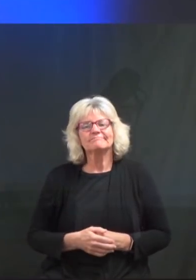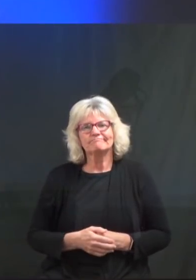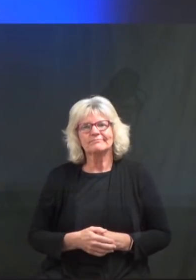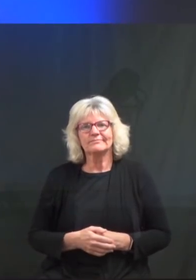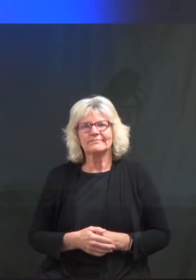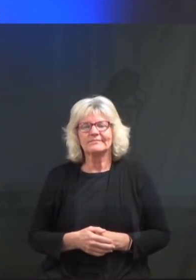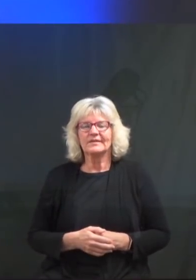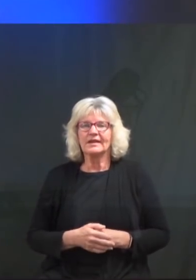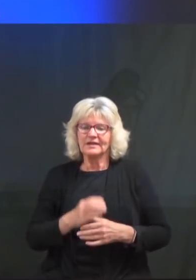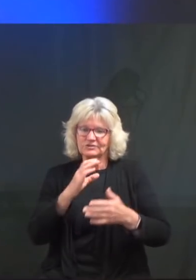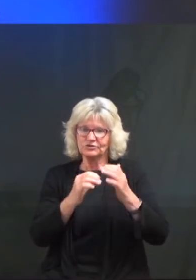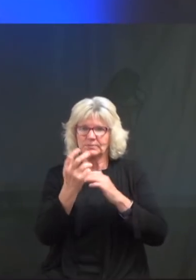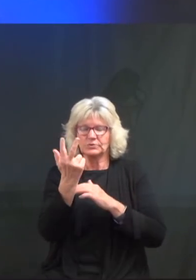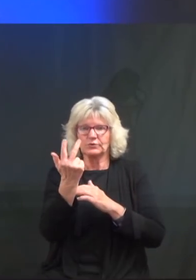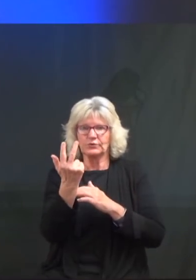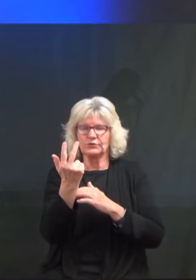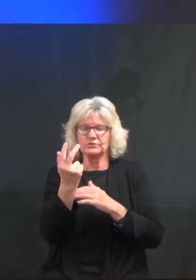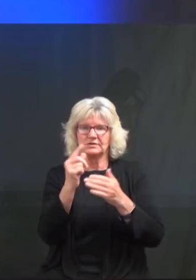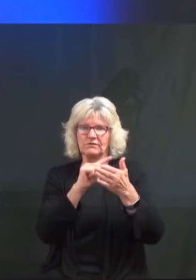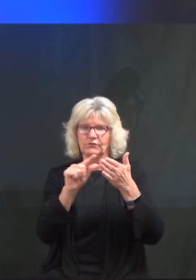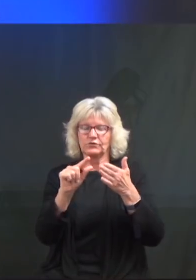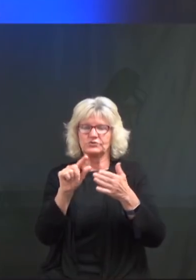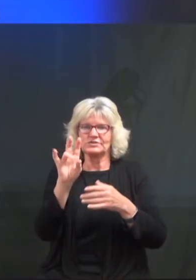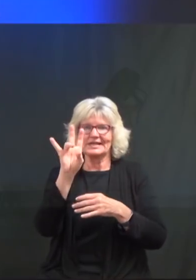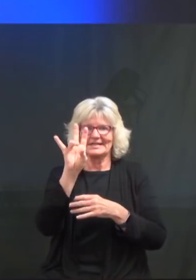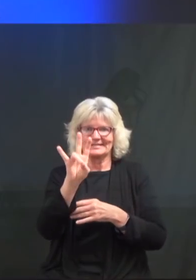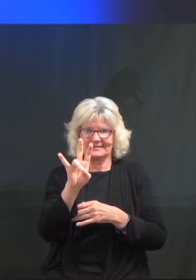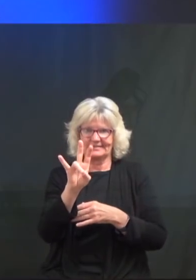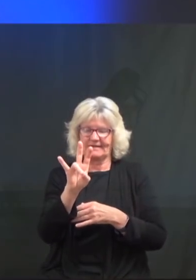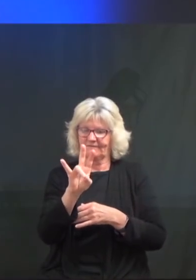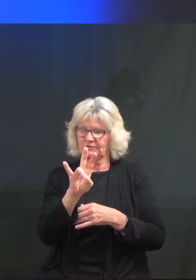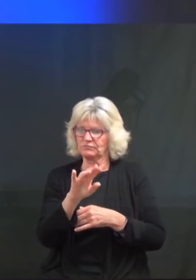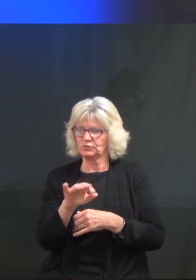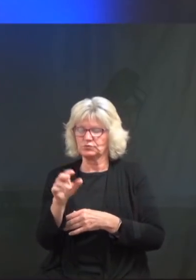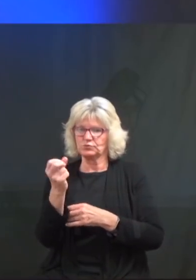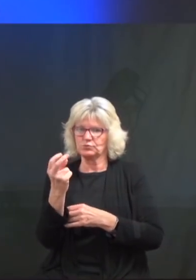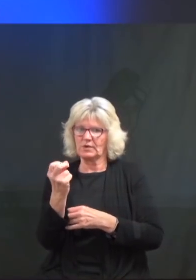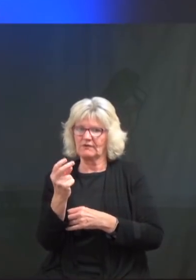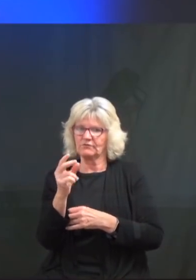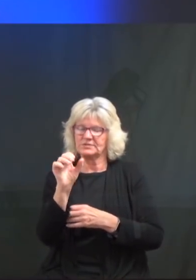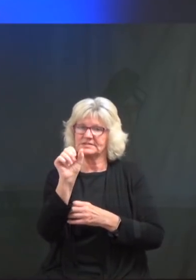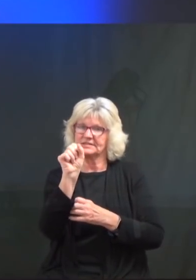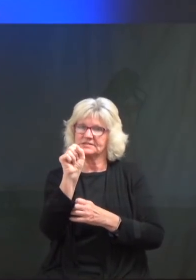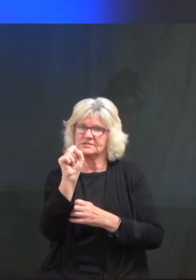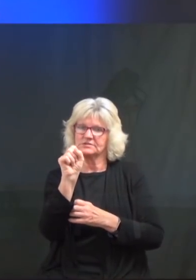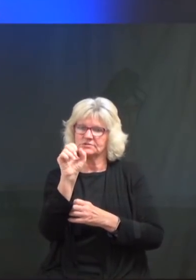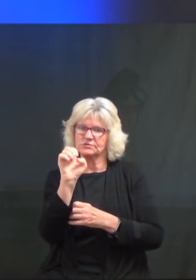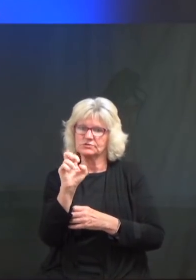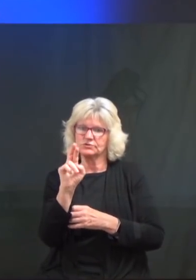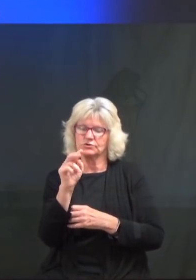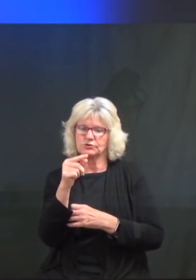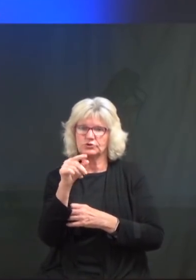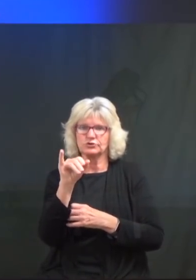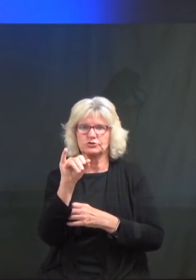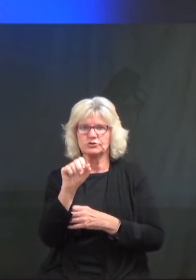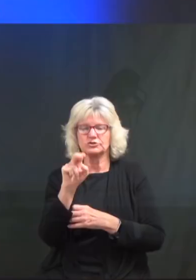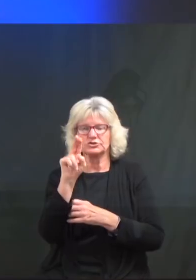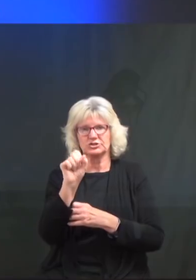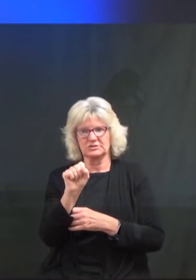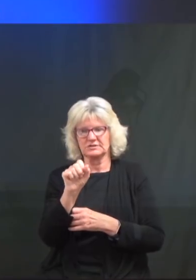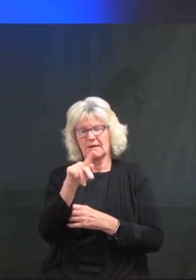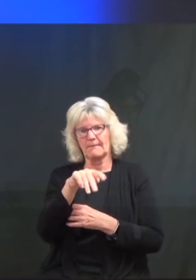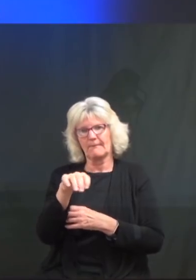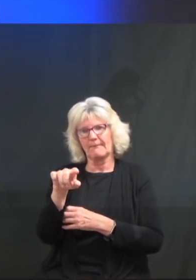chapter 13 here, verses 7 and 12, we find out is Sergius Paulus, okay, the governor, yep, there